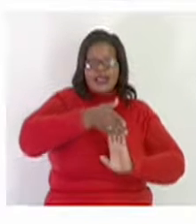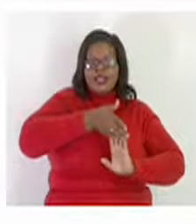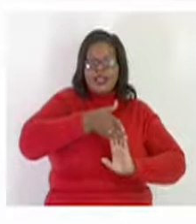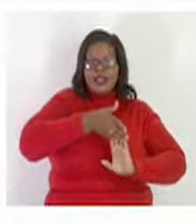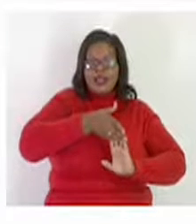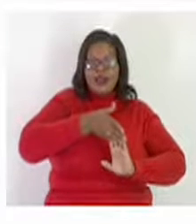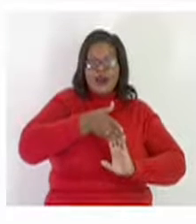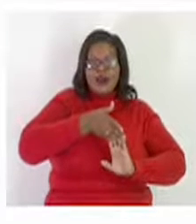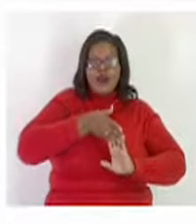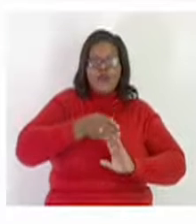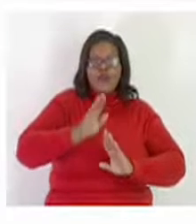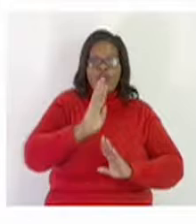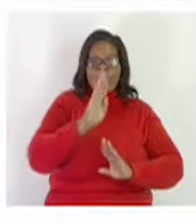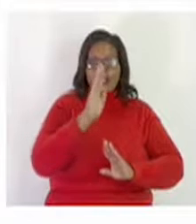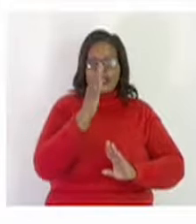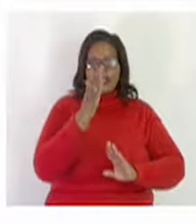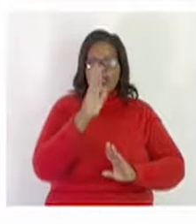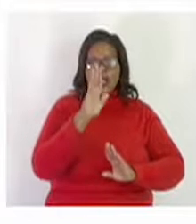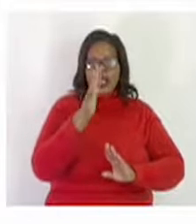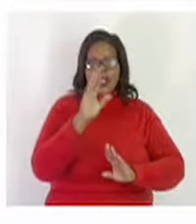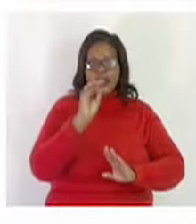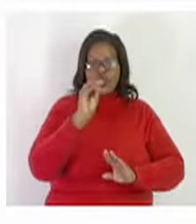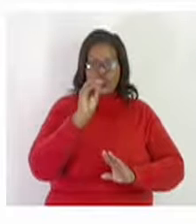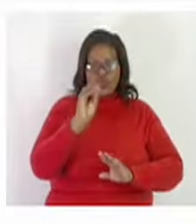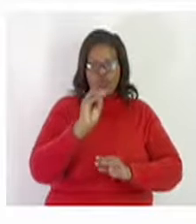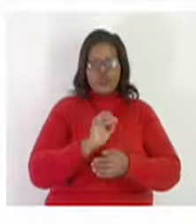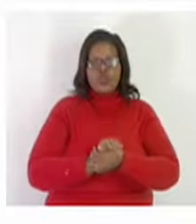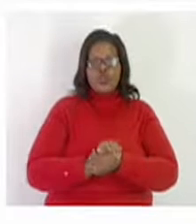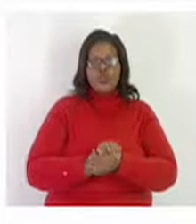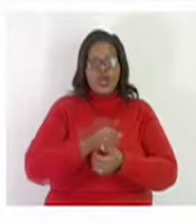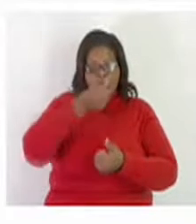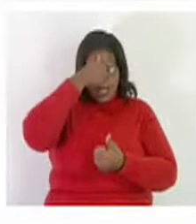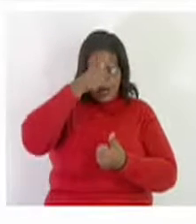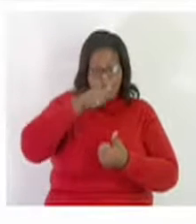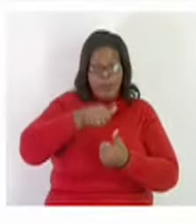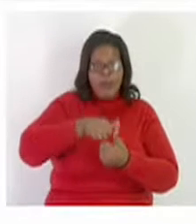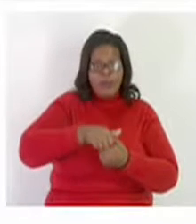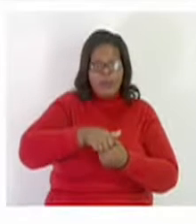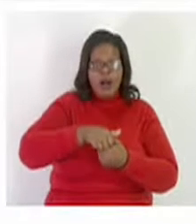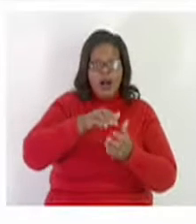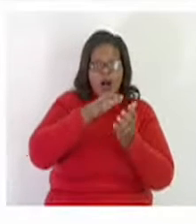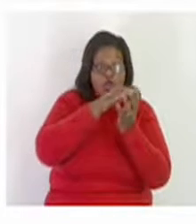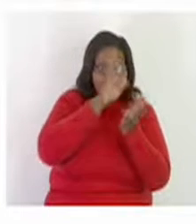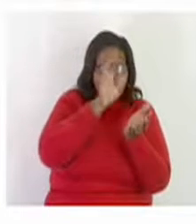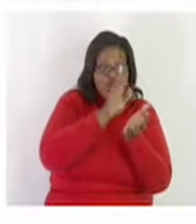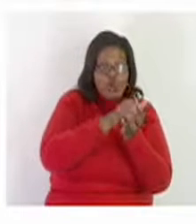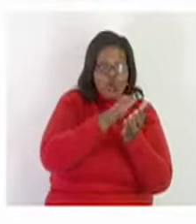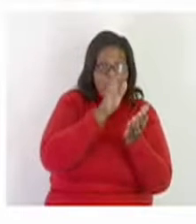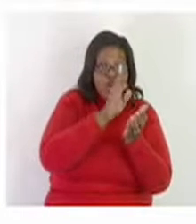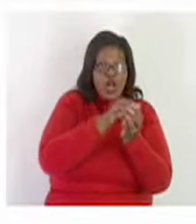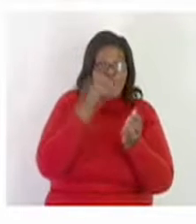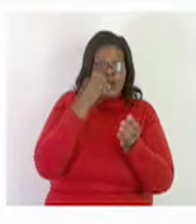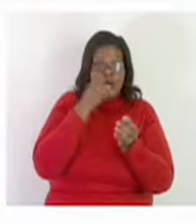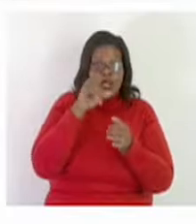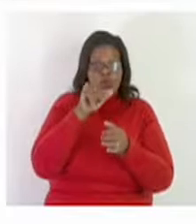sign that you are going to put. Remember, the crocodile must eat what is big.